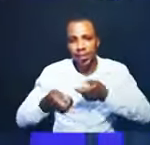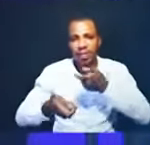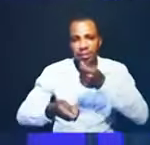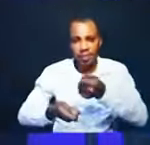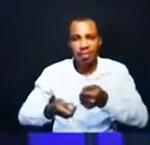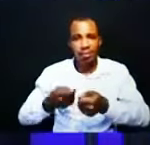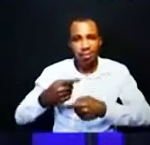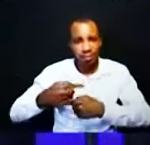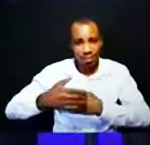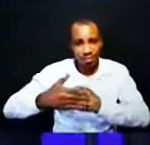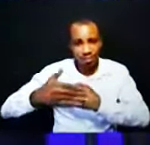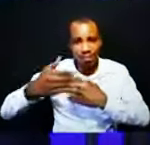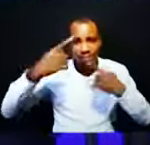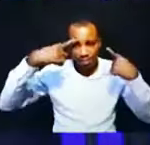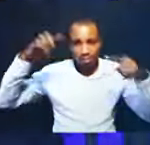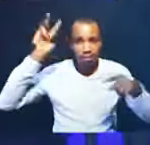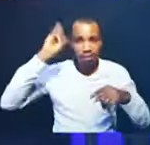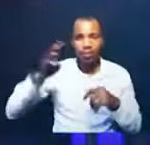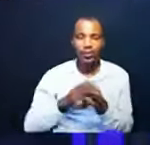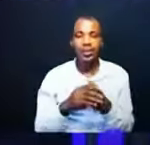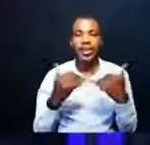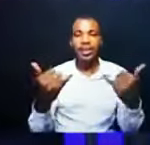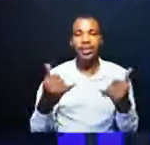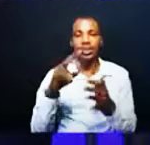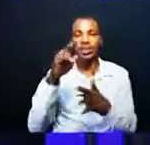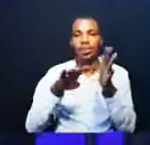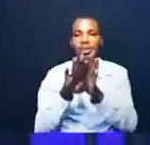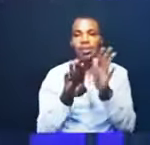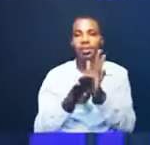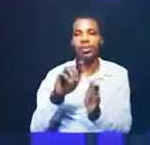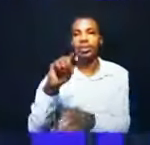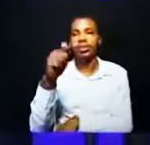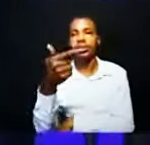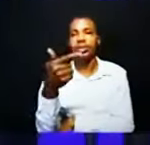bayay. Now, Genesis 1. Verse